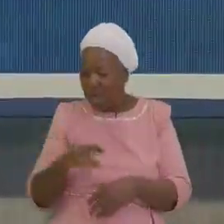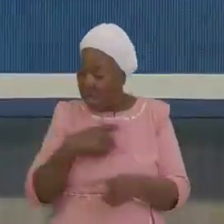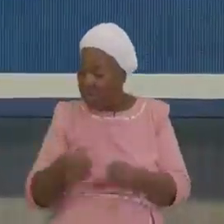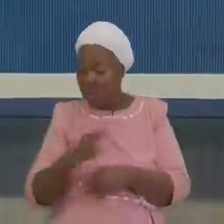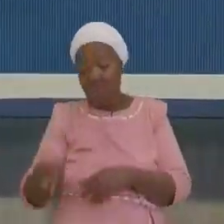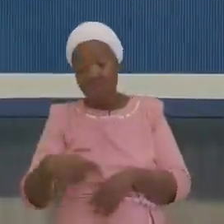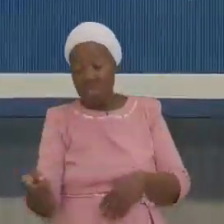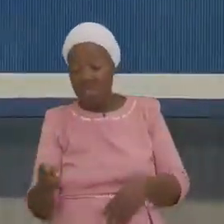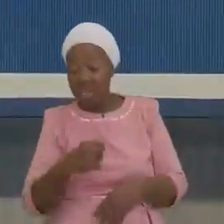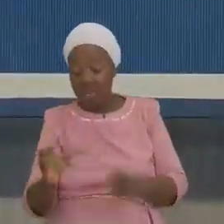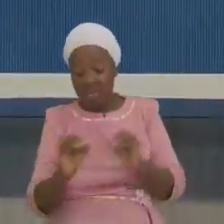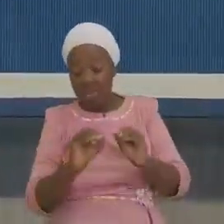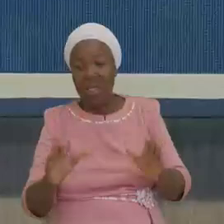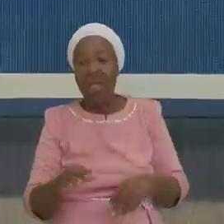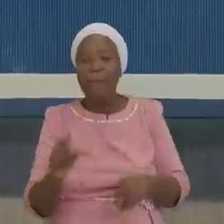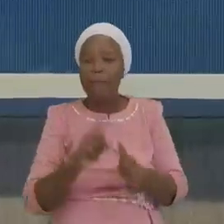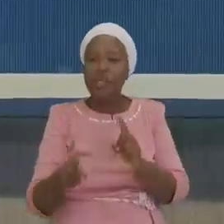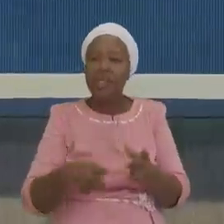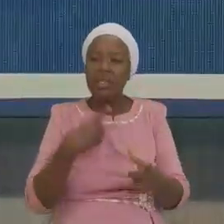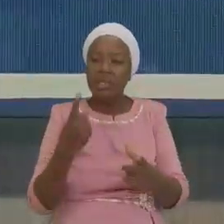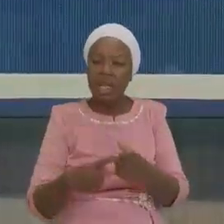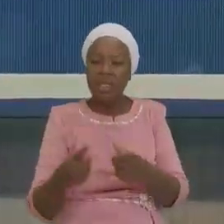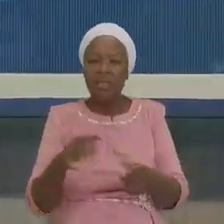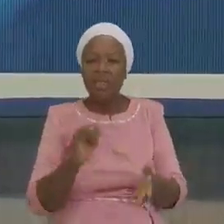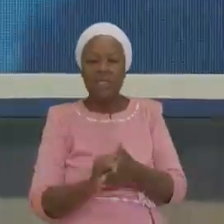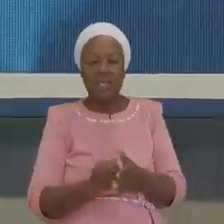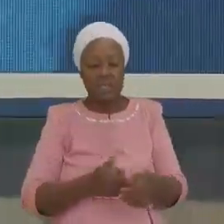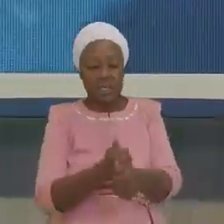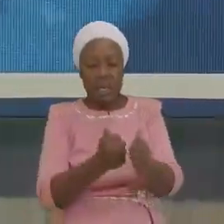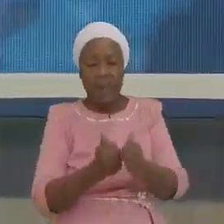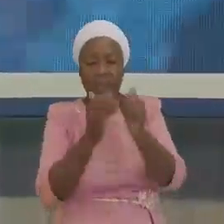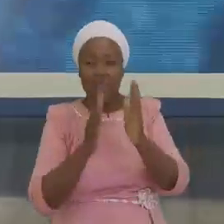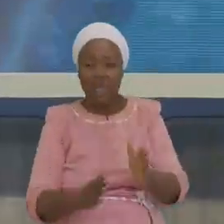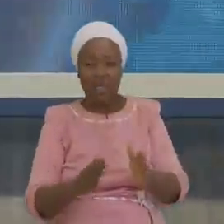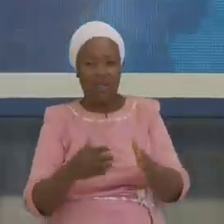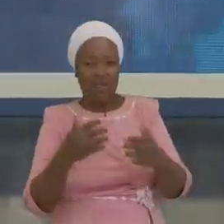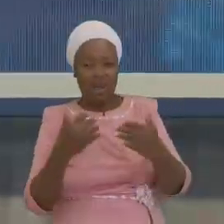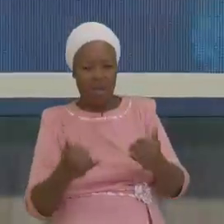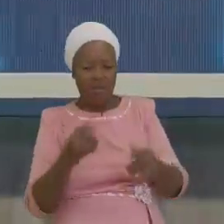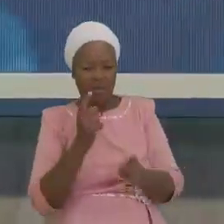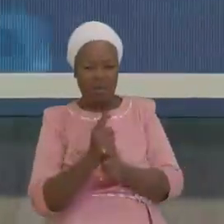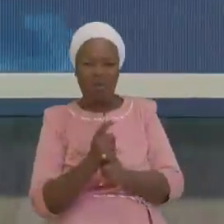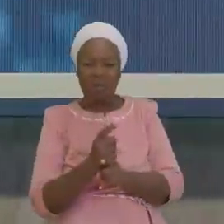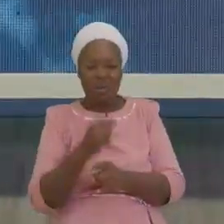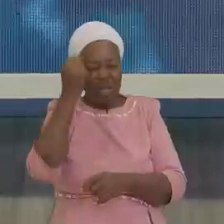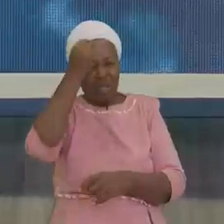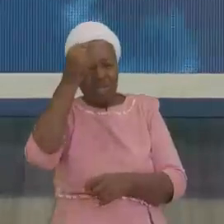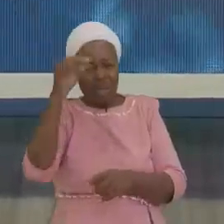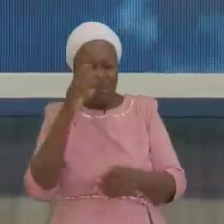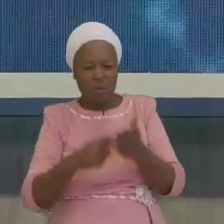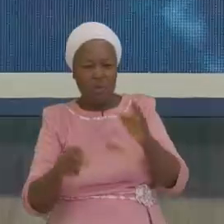useless. And then the carpenter, he envisions what he will make of that wood.